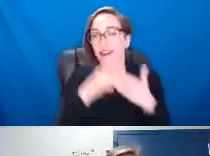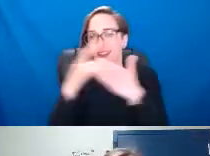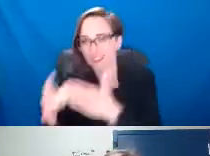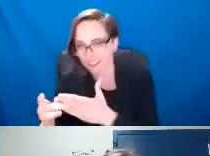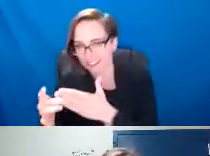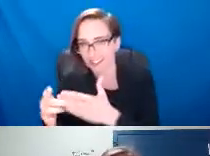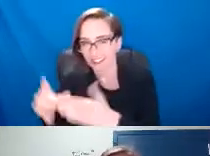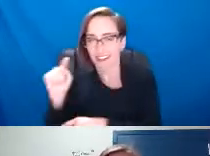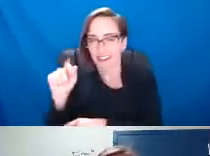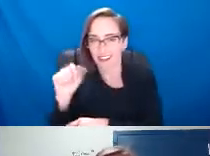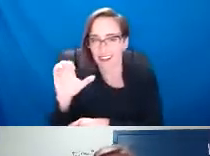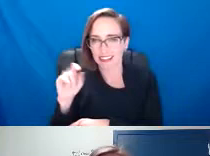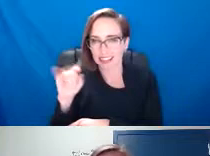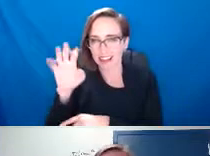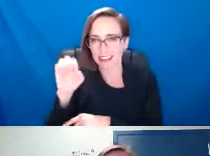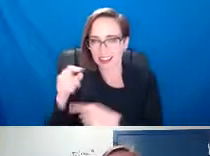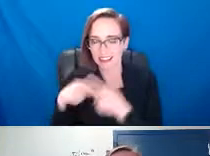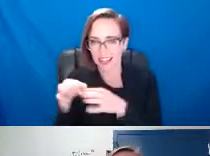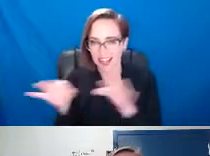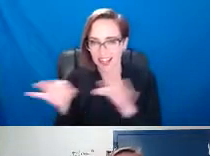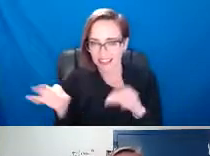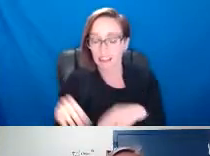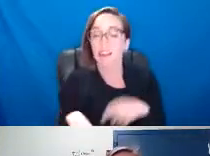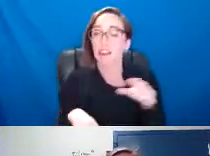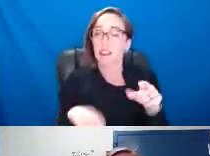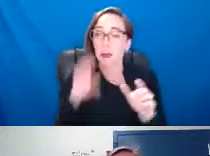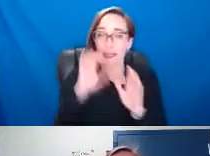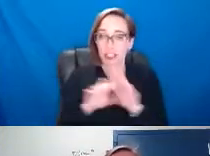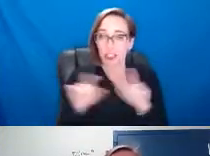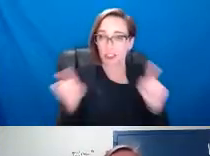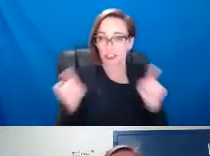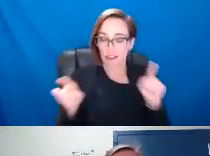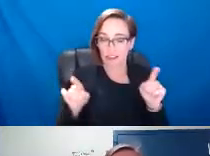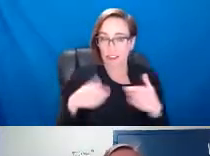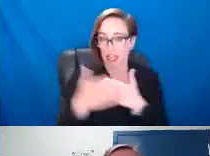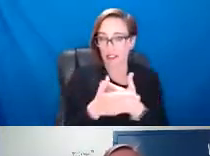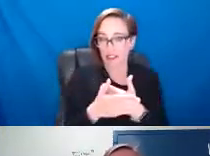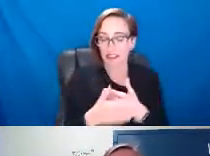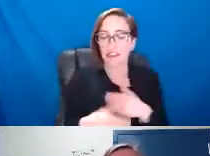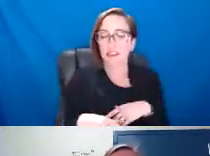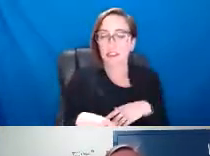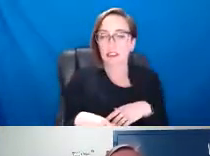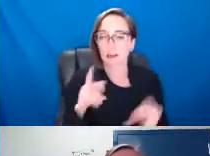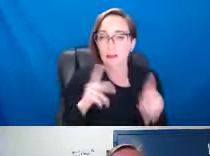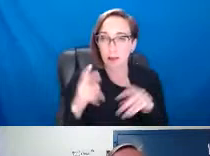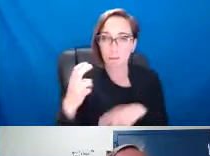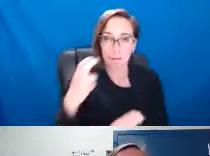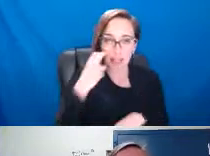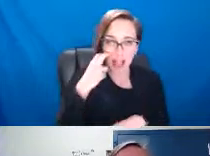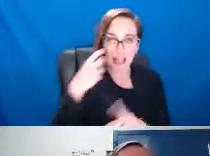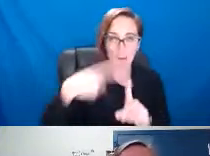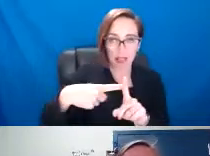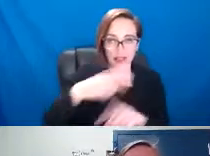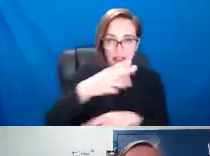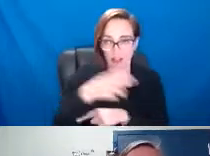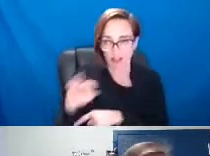are of individuals who are blind and hard of hearing, but I thought it was important to share with you that really I